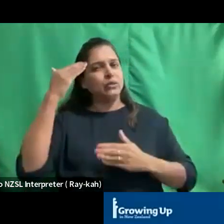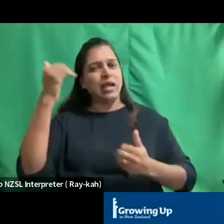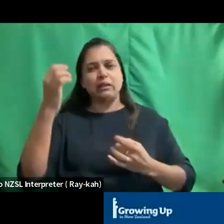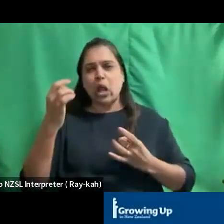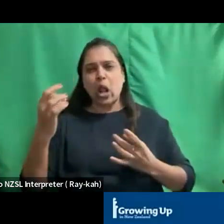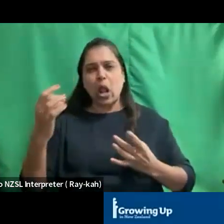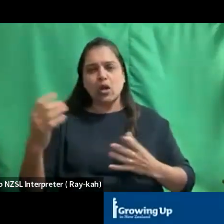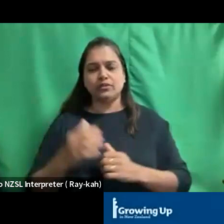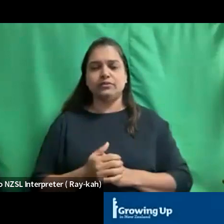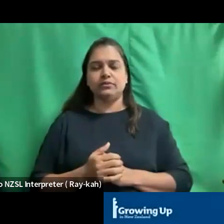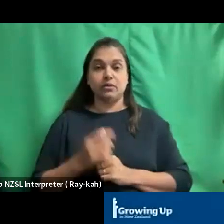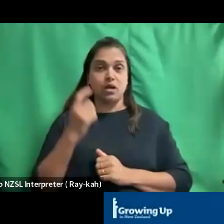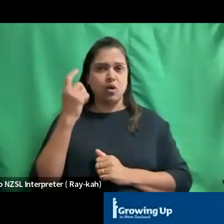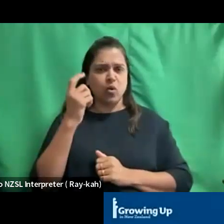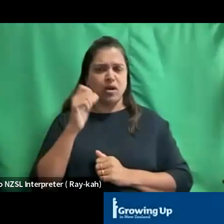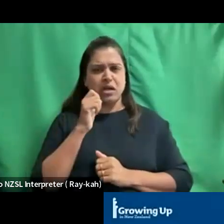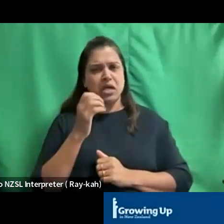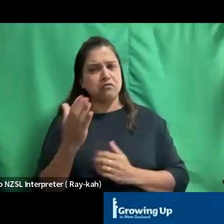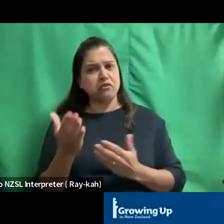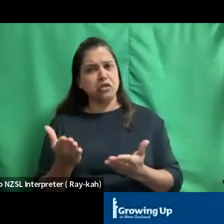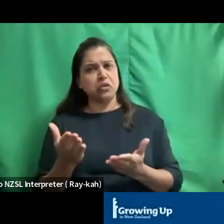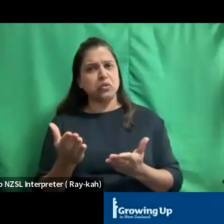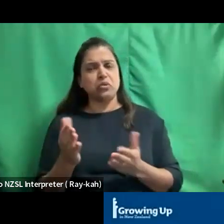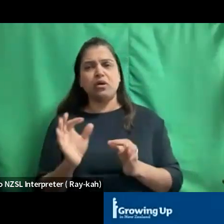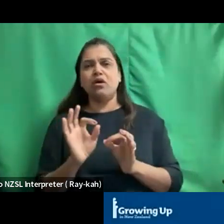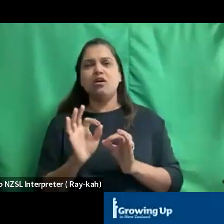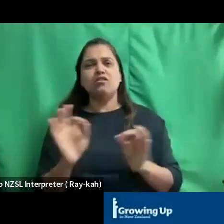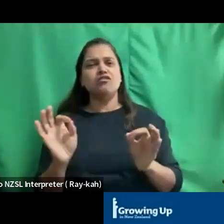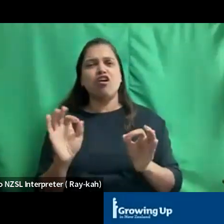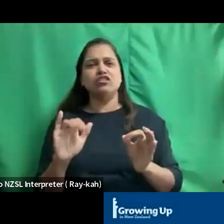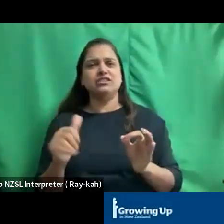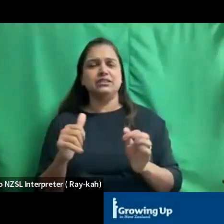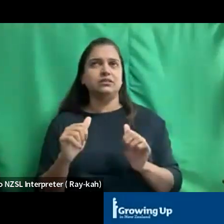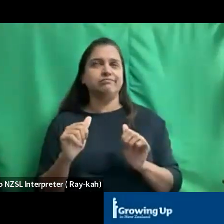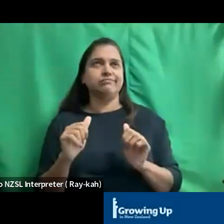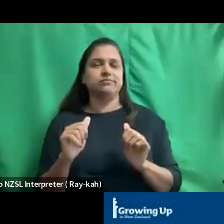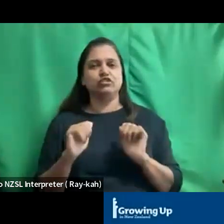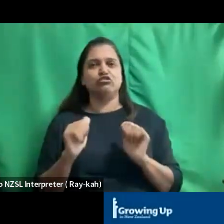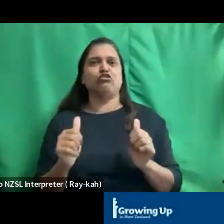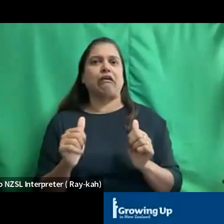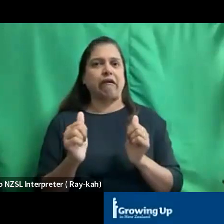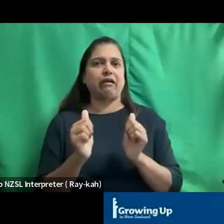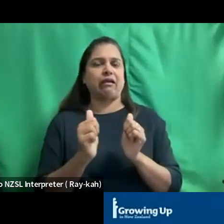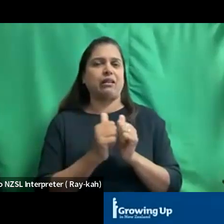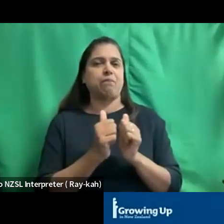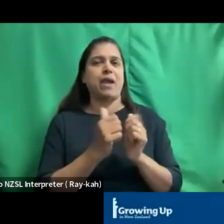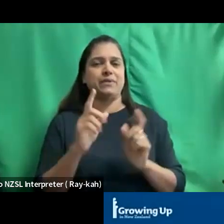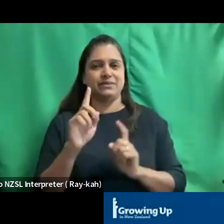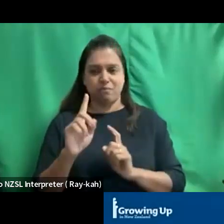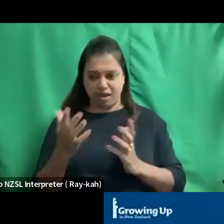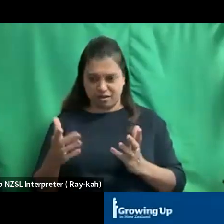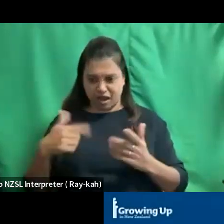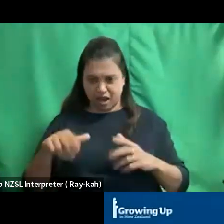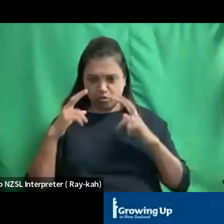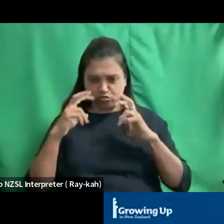wonder if there was anything not just shocking in the papers, but actually surprising to you in the papers about